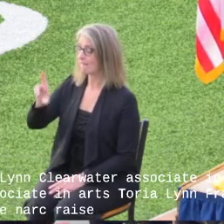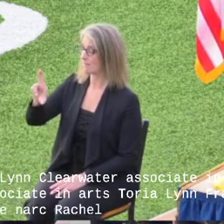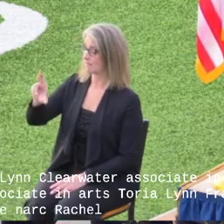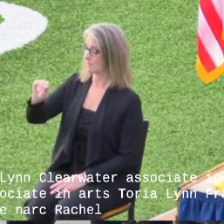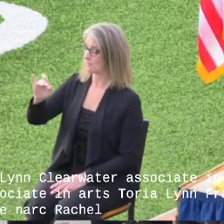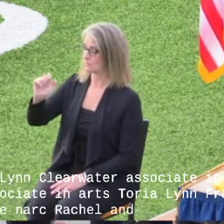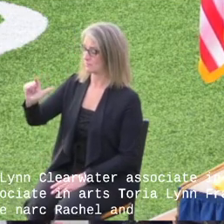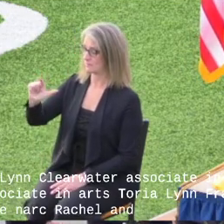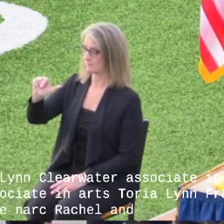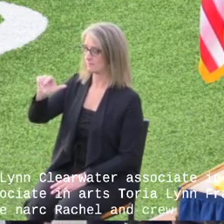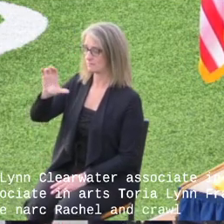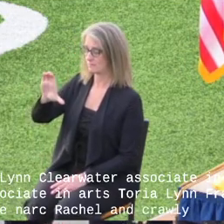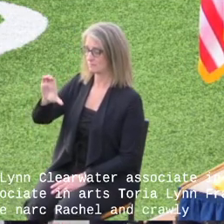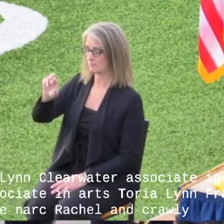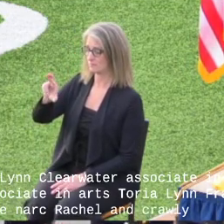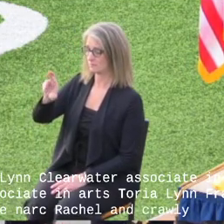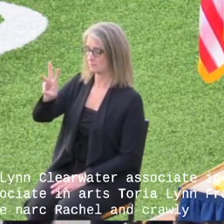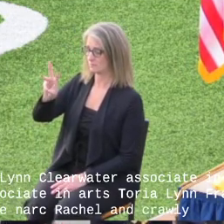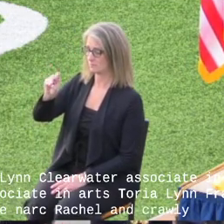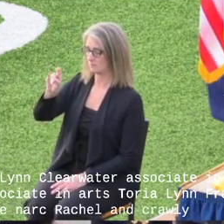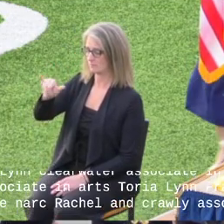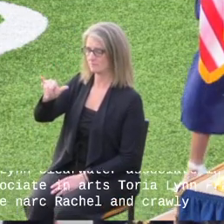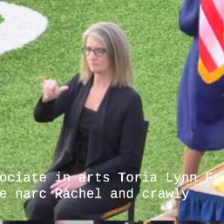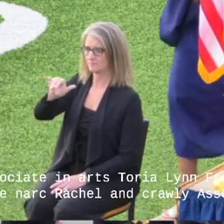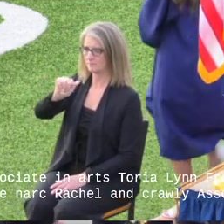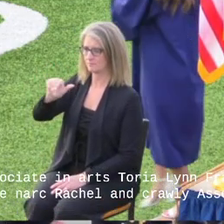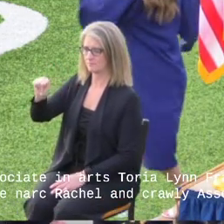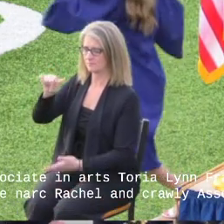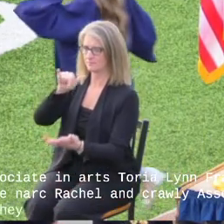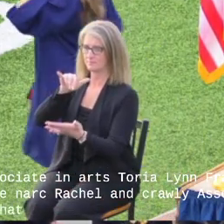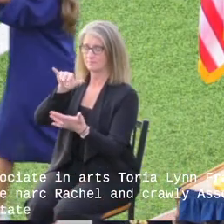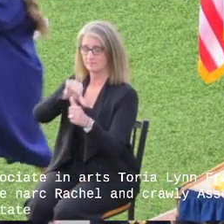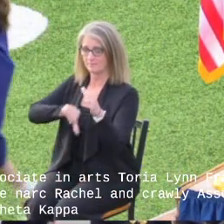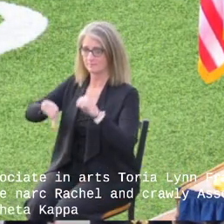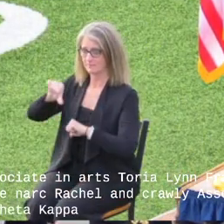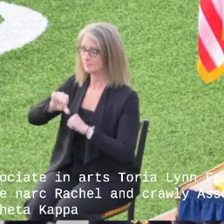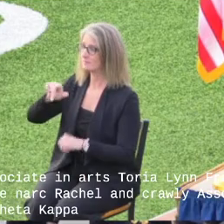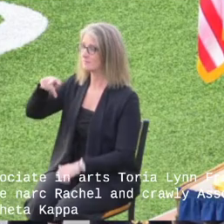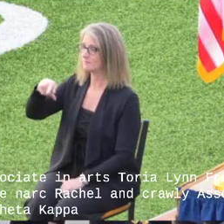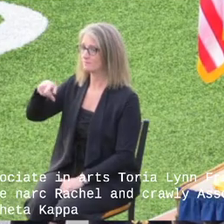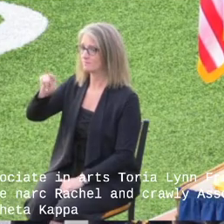Rachel Ann Crawley, Associate in Science, Phi Theta Kappa.